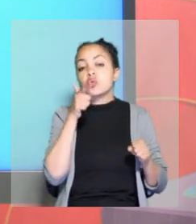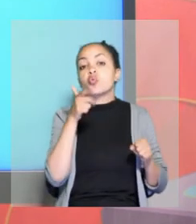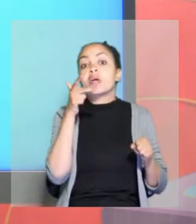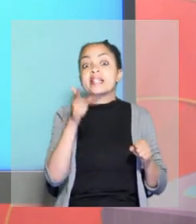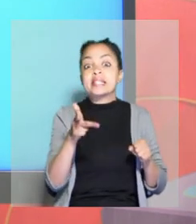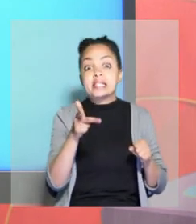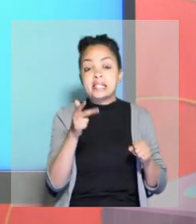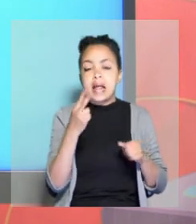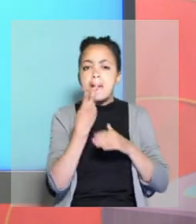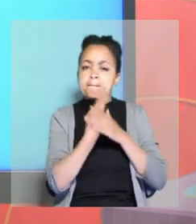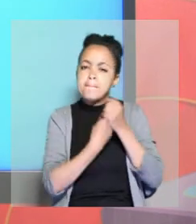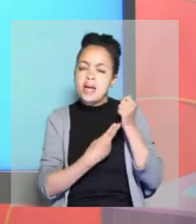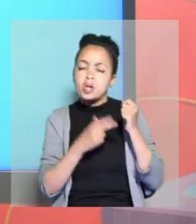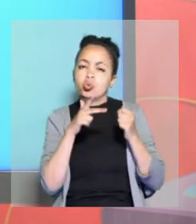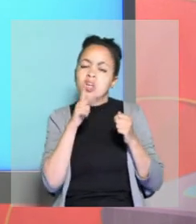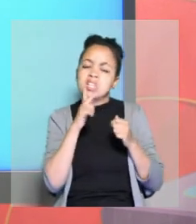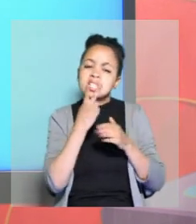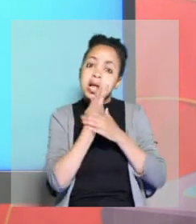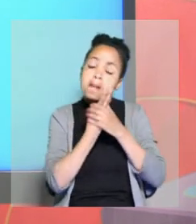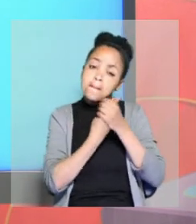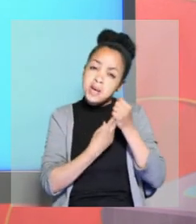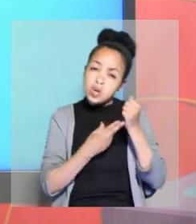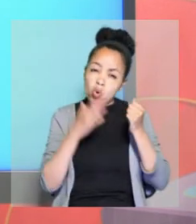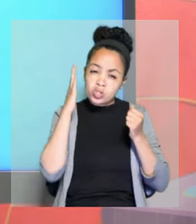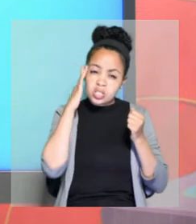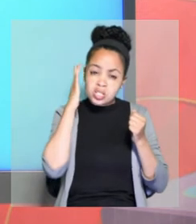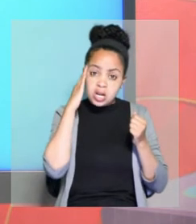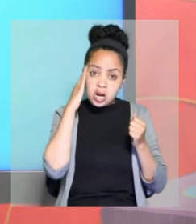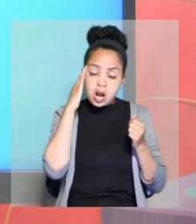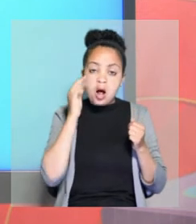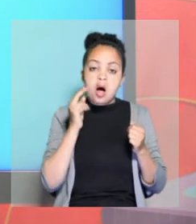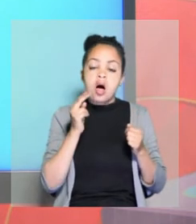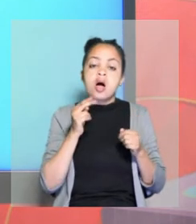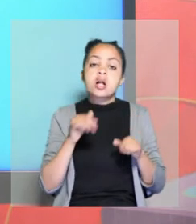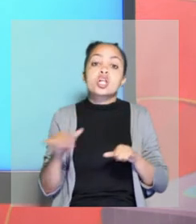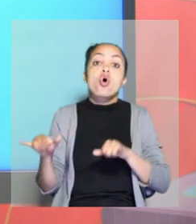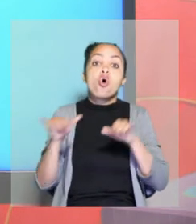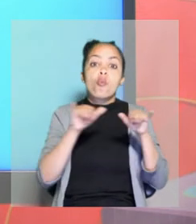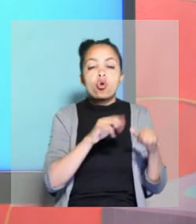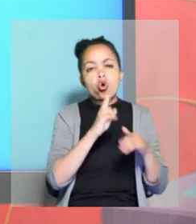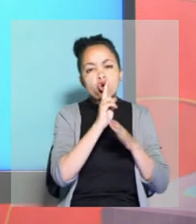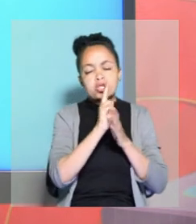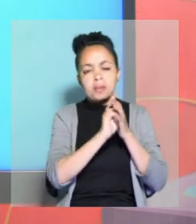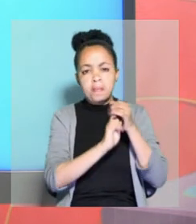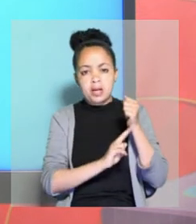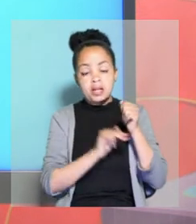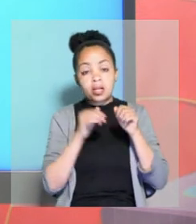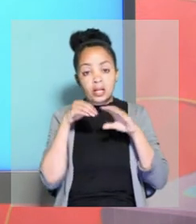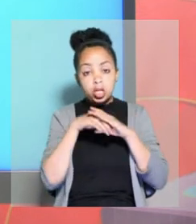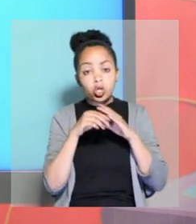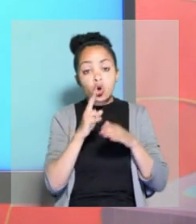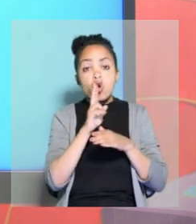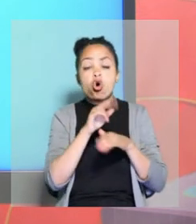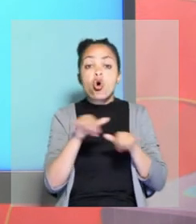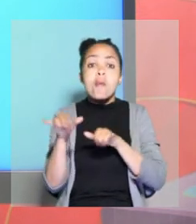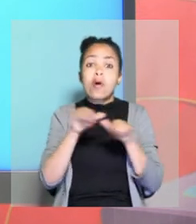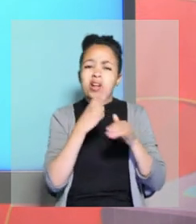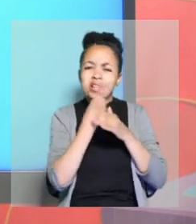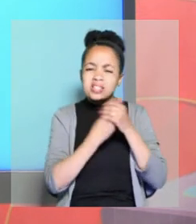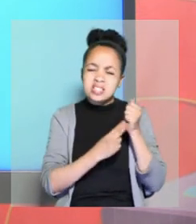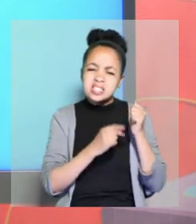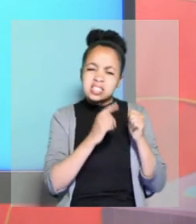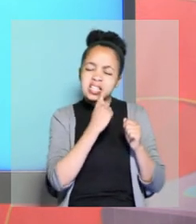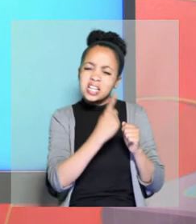pair. This 23 pair is considered as homologous pair. In homologous pair, each